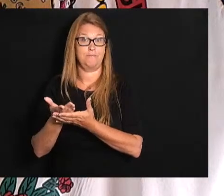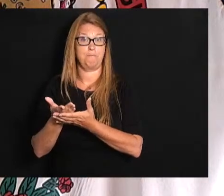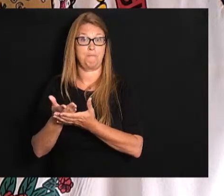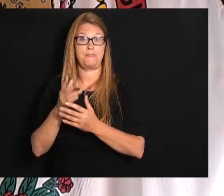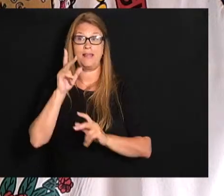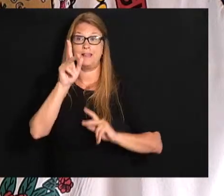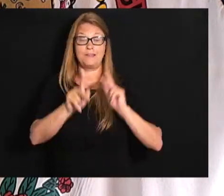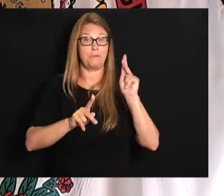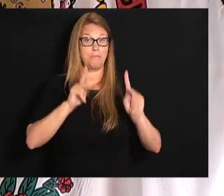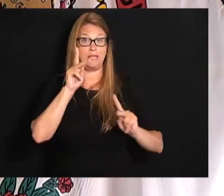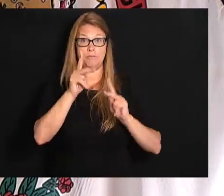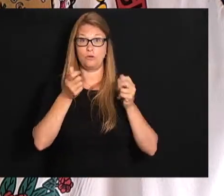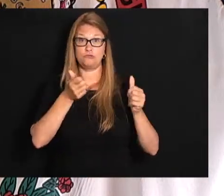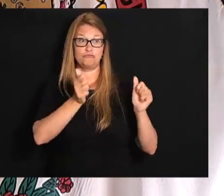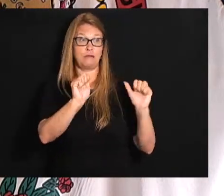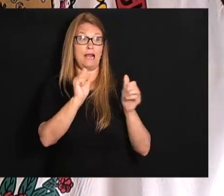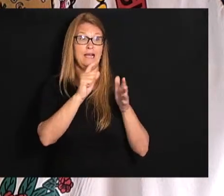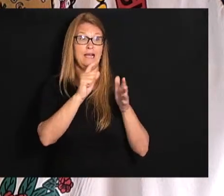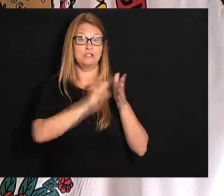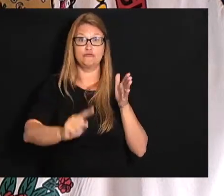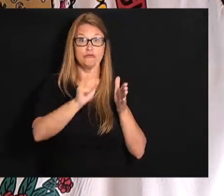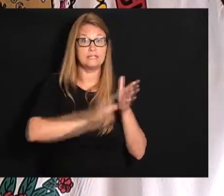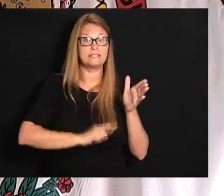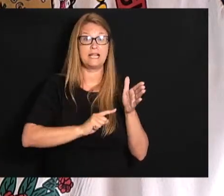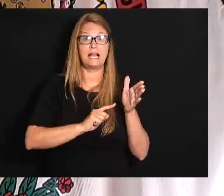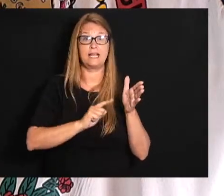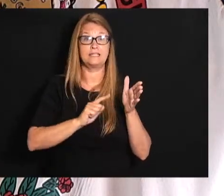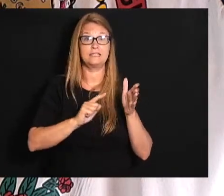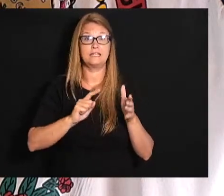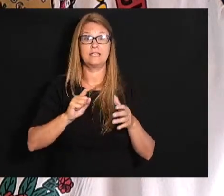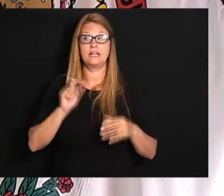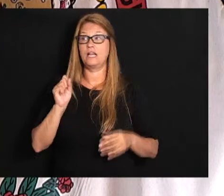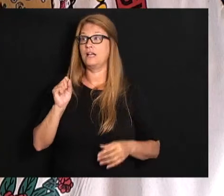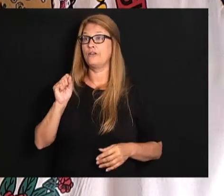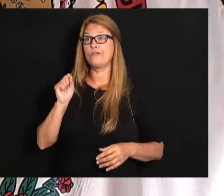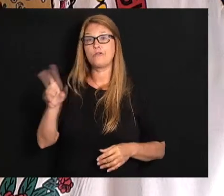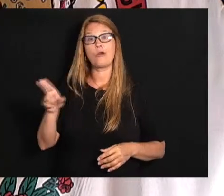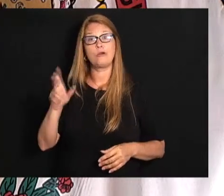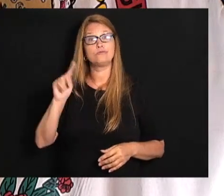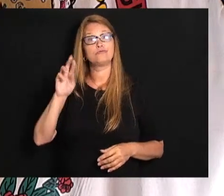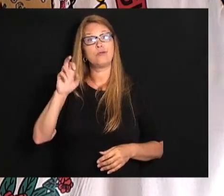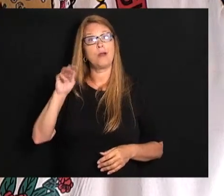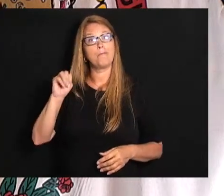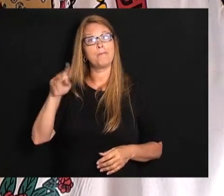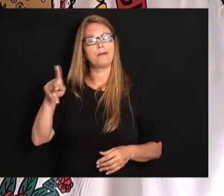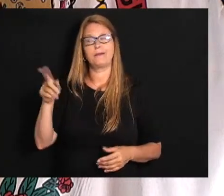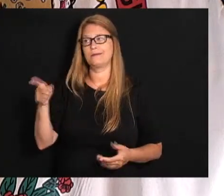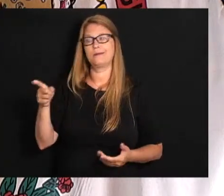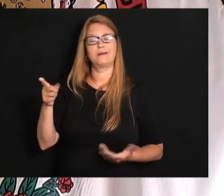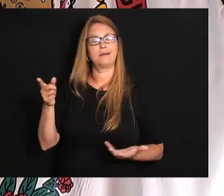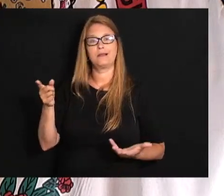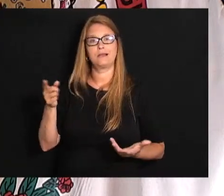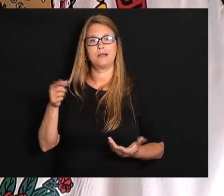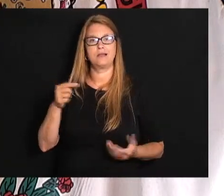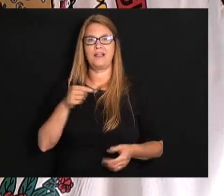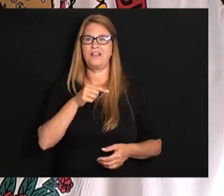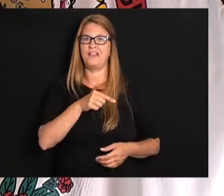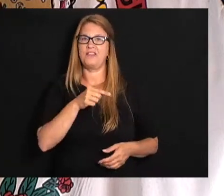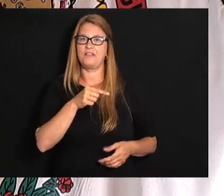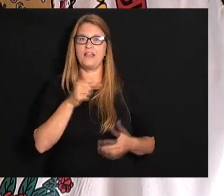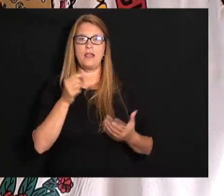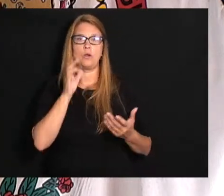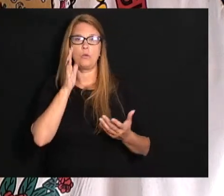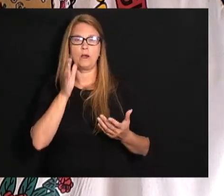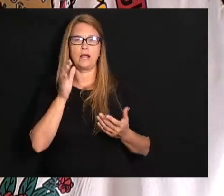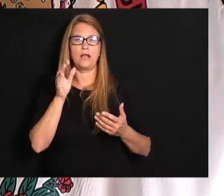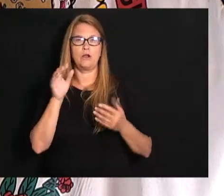rocks, continue to throw rocks at President Trump, just think how fast they moved